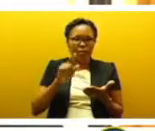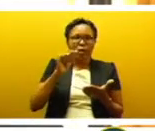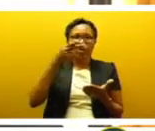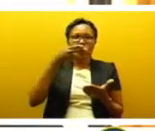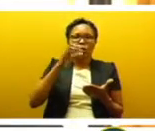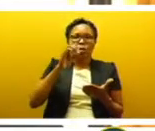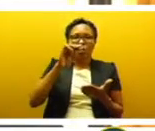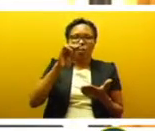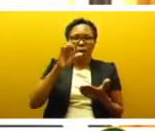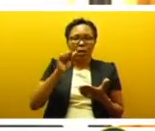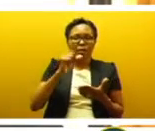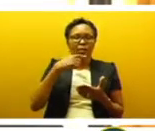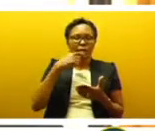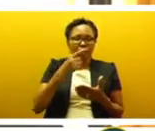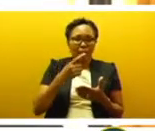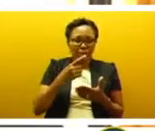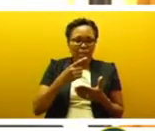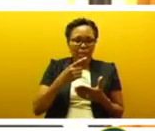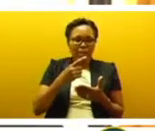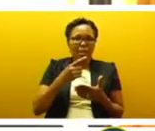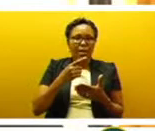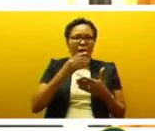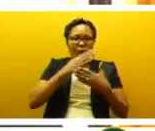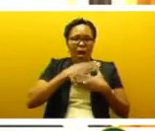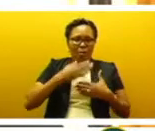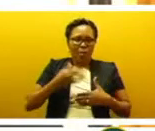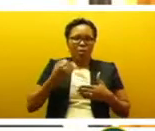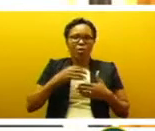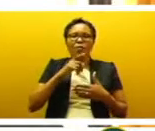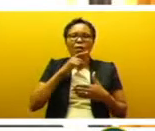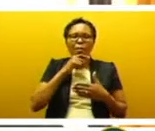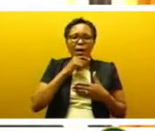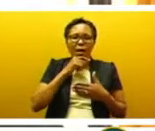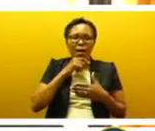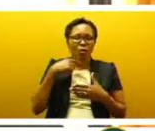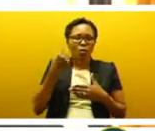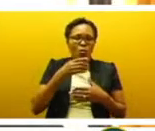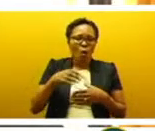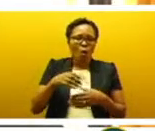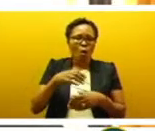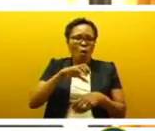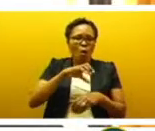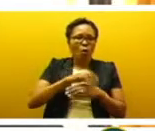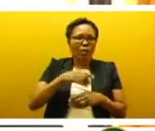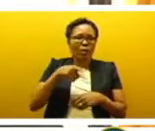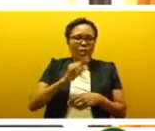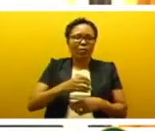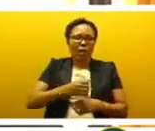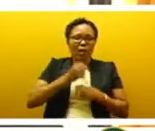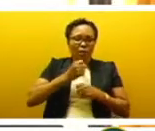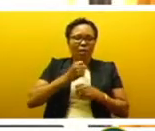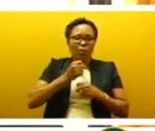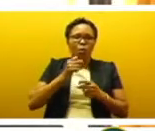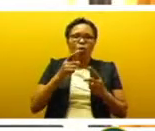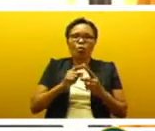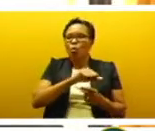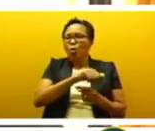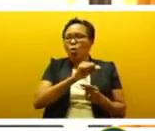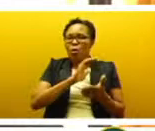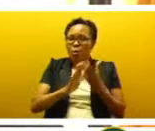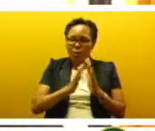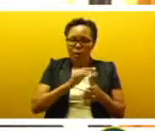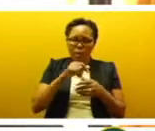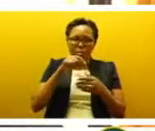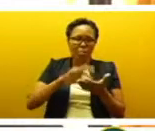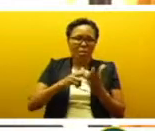said, "A body of men holding themselves unaccountable to nobody ought not to be trusted by anyone."